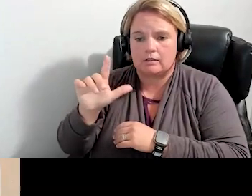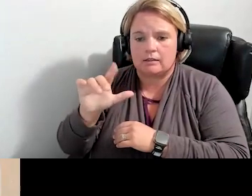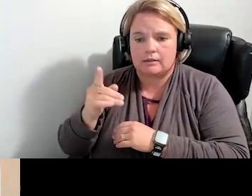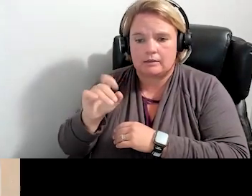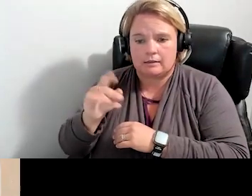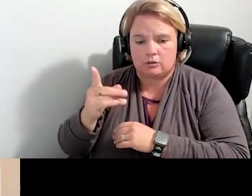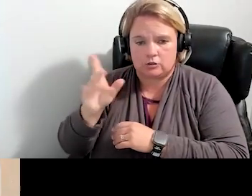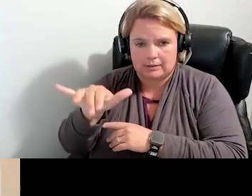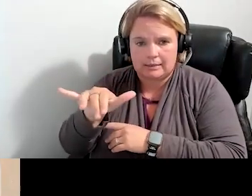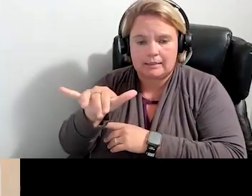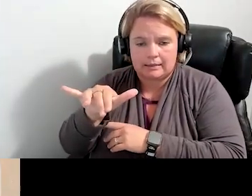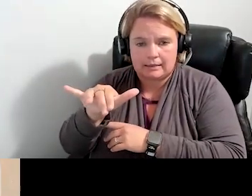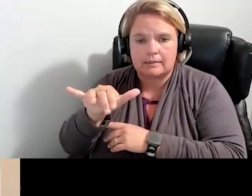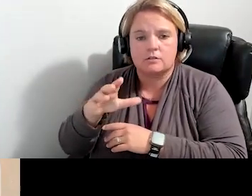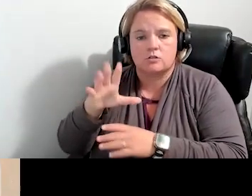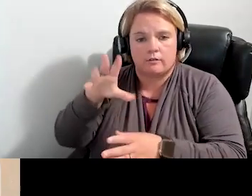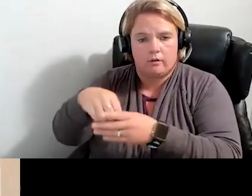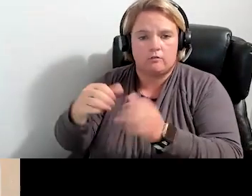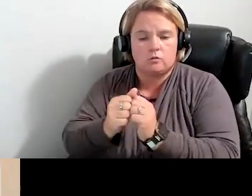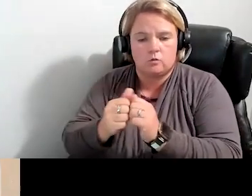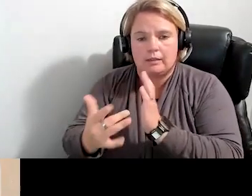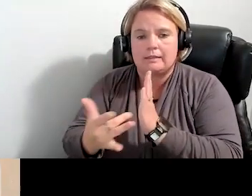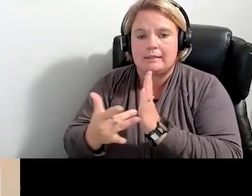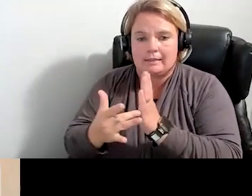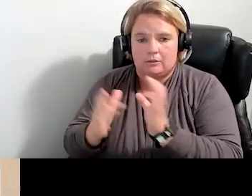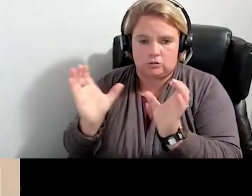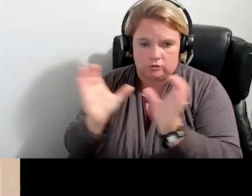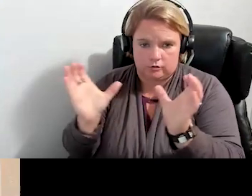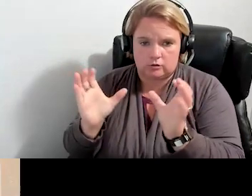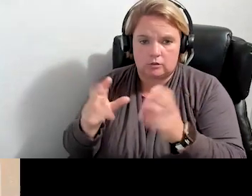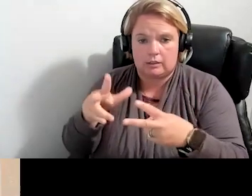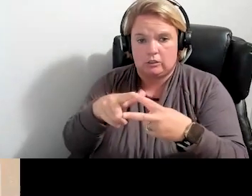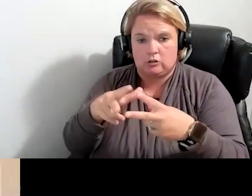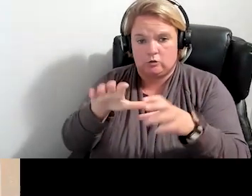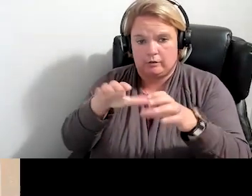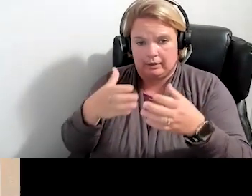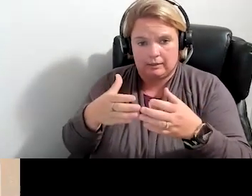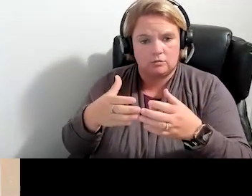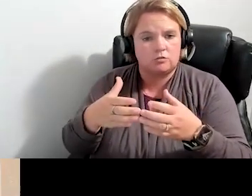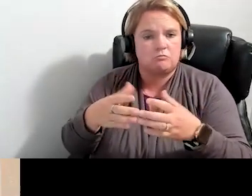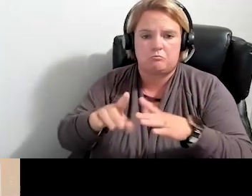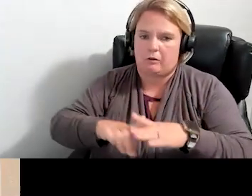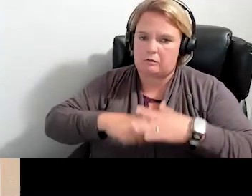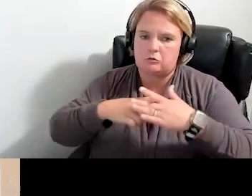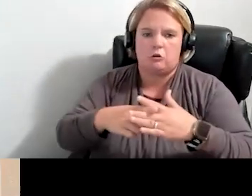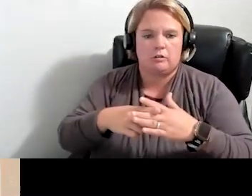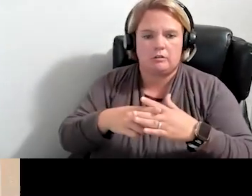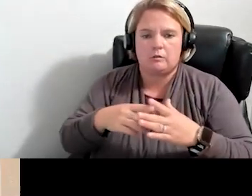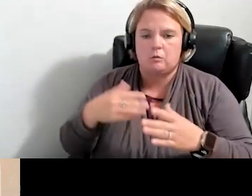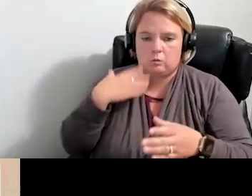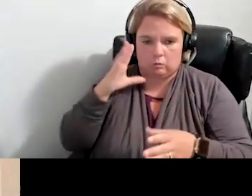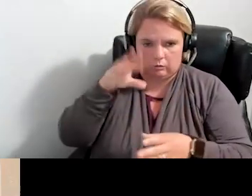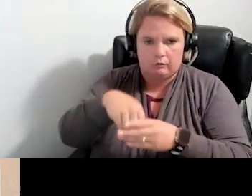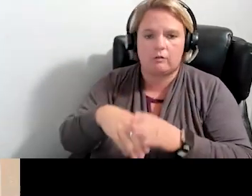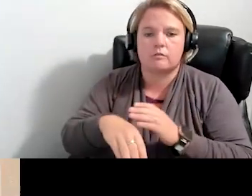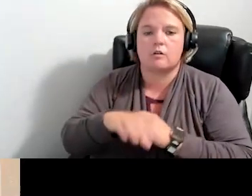cybersecurity certificate program. And two of our courses are already well on their way to have complete OER and ZTC,